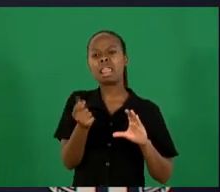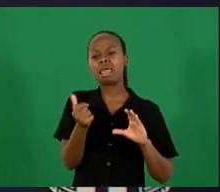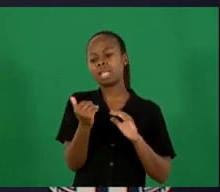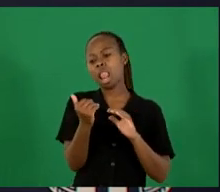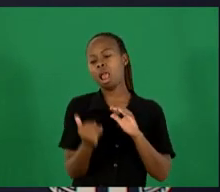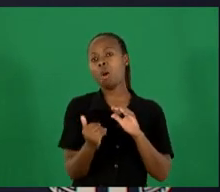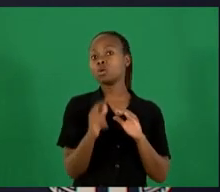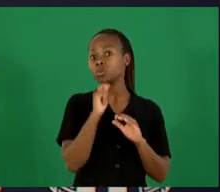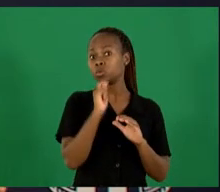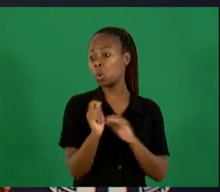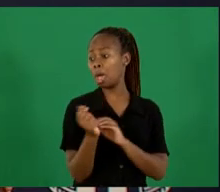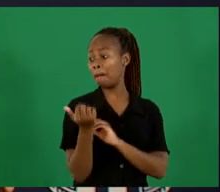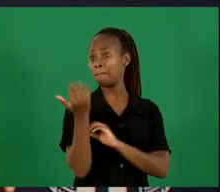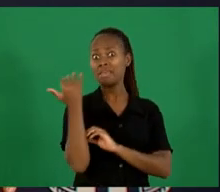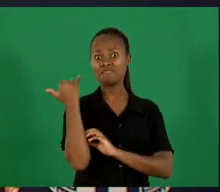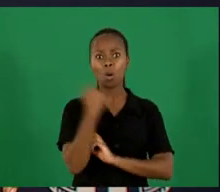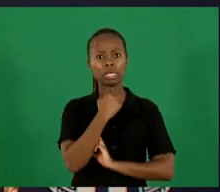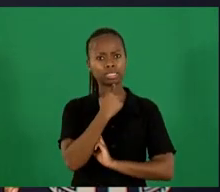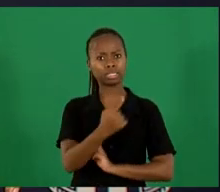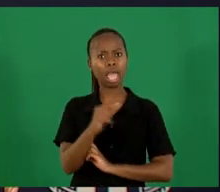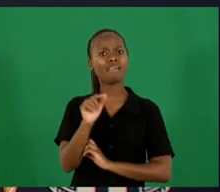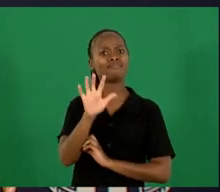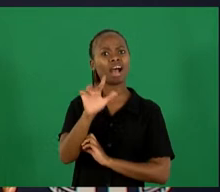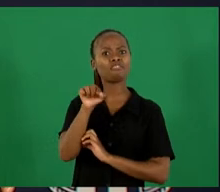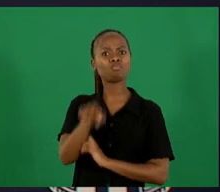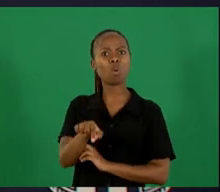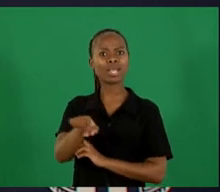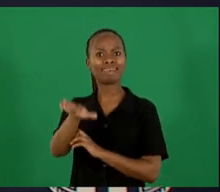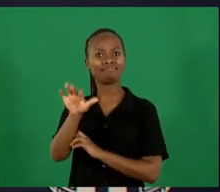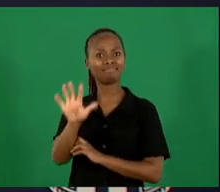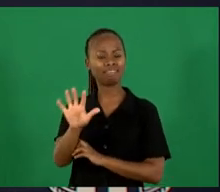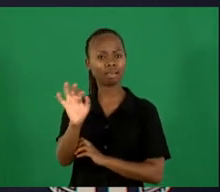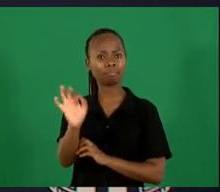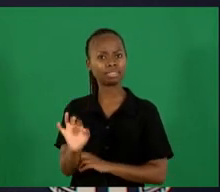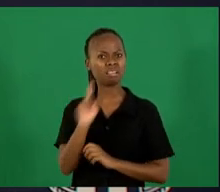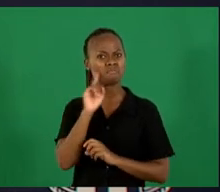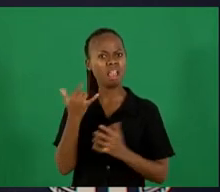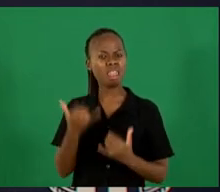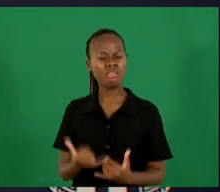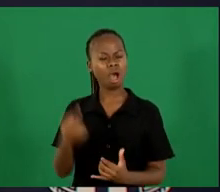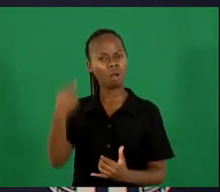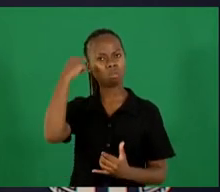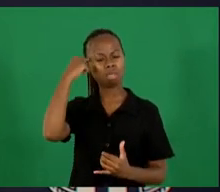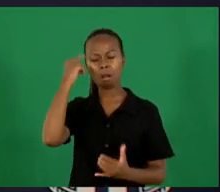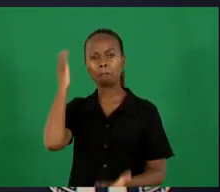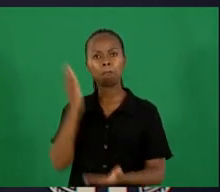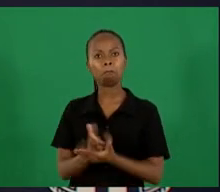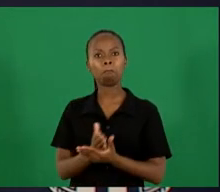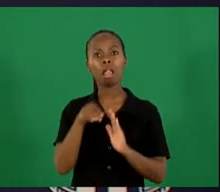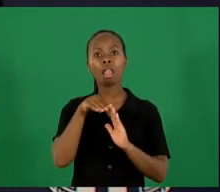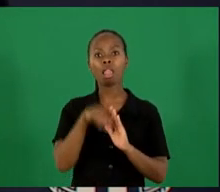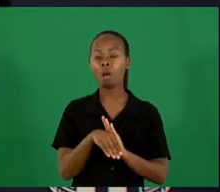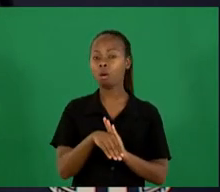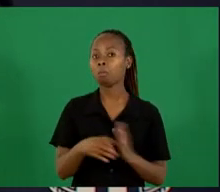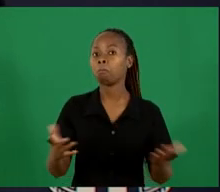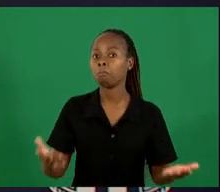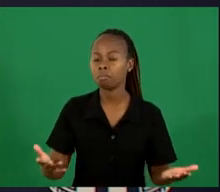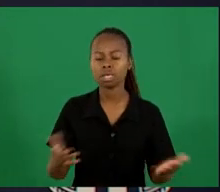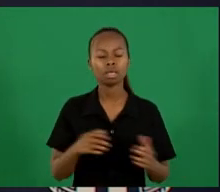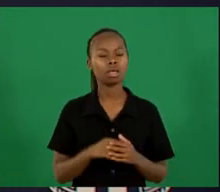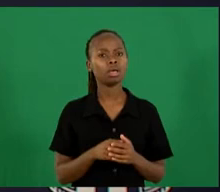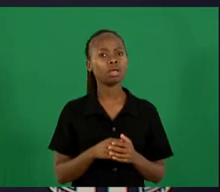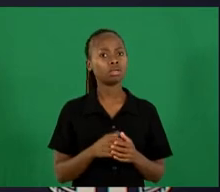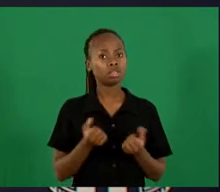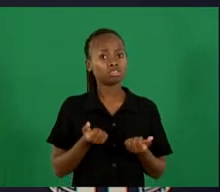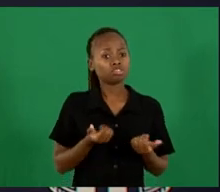5.5% previously expected, on the back of lower public transport services, housing